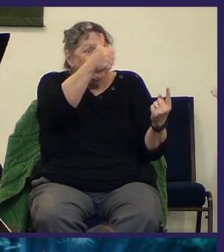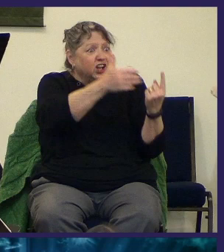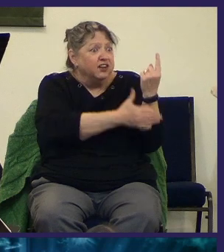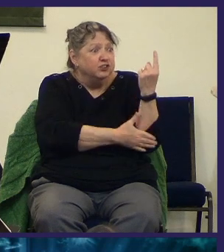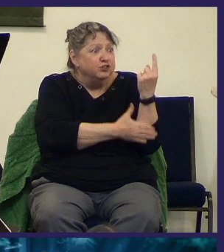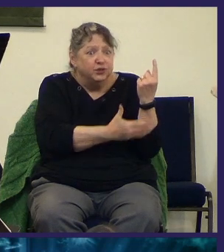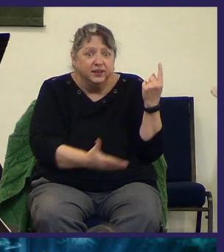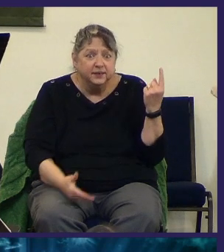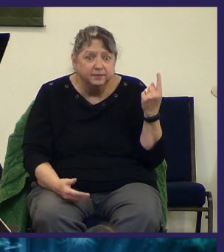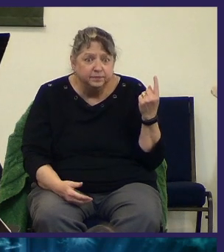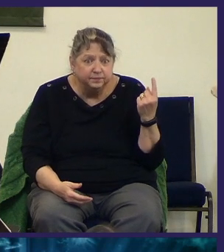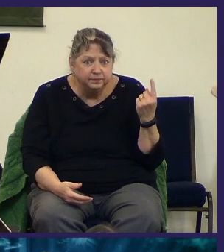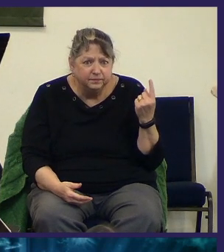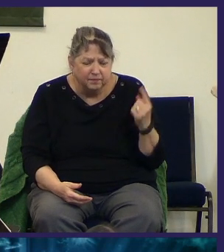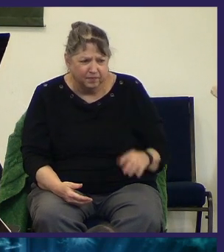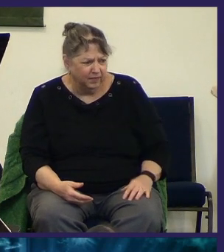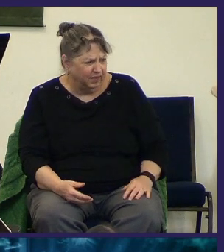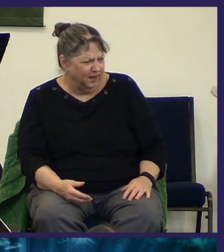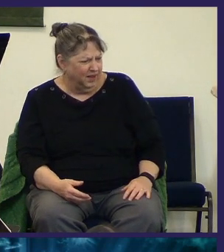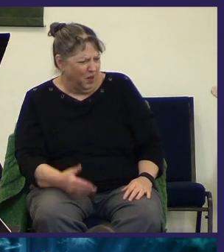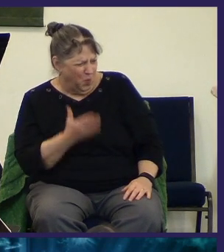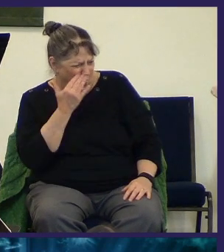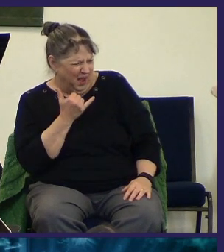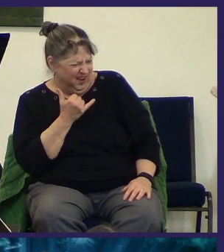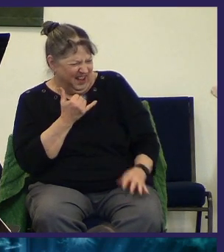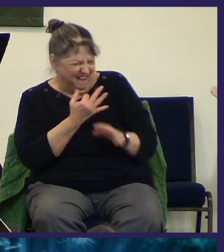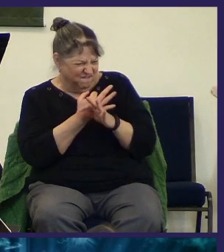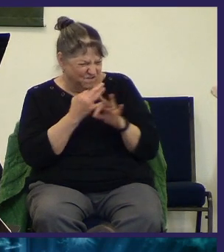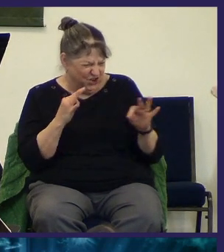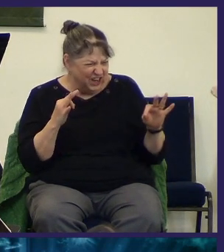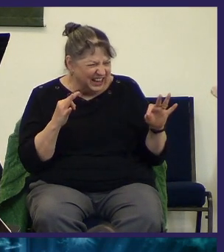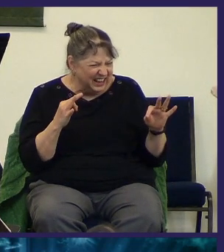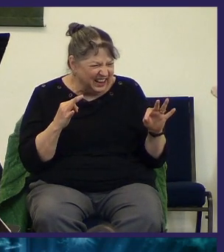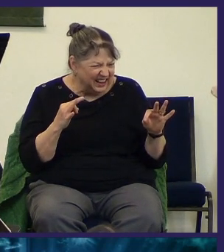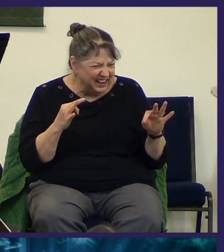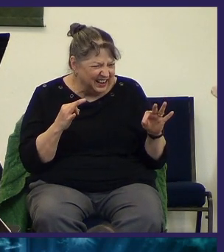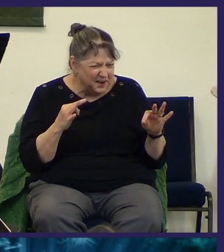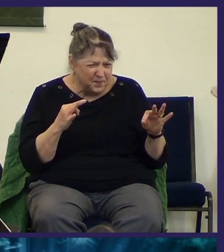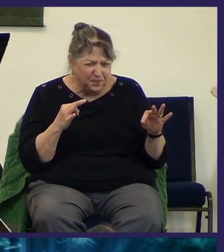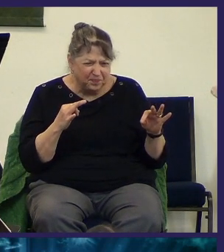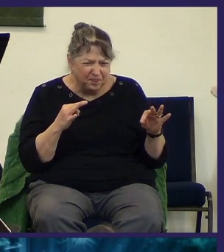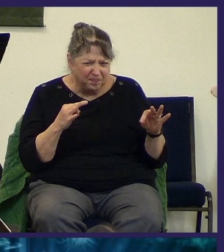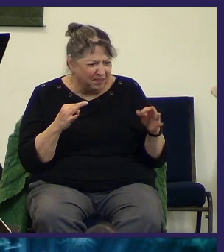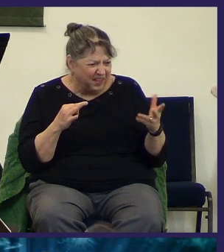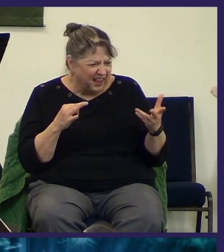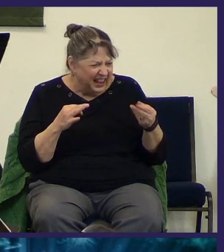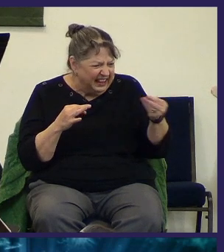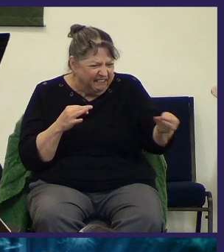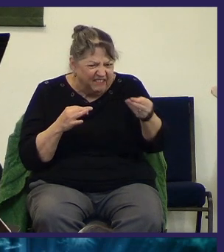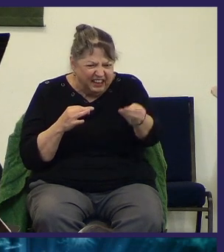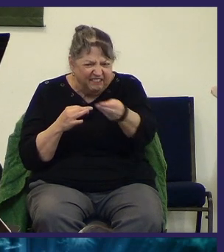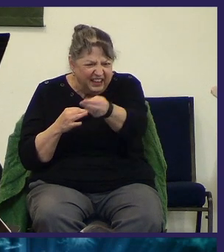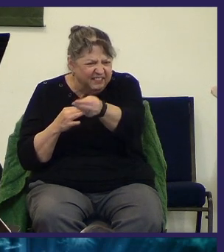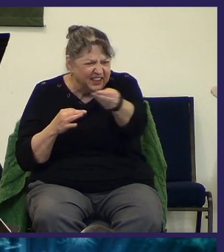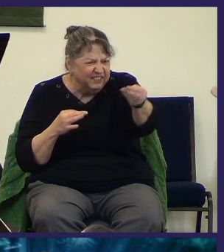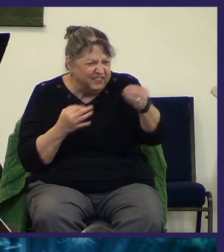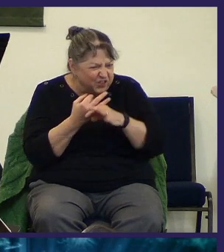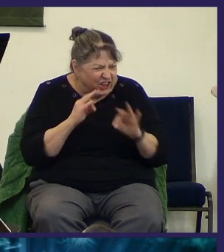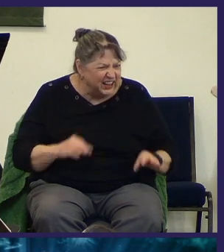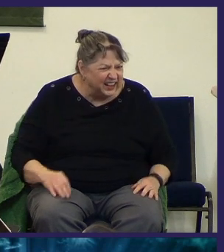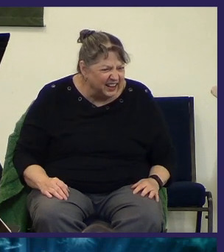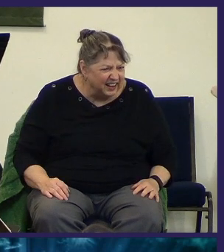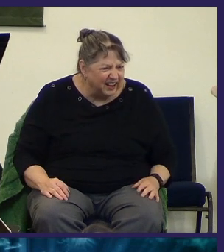that they were free there's sometimes we kind of take it pick bible for granted as far as the